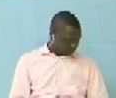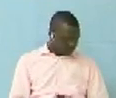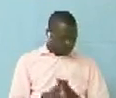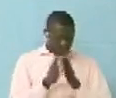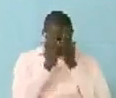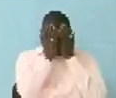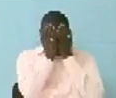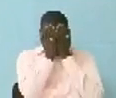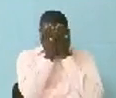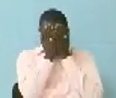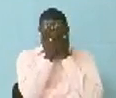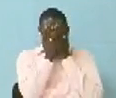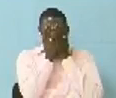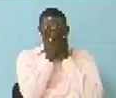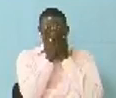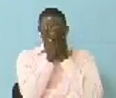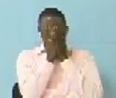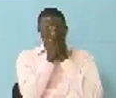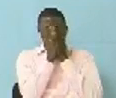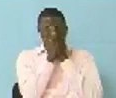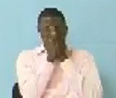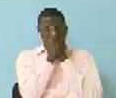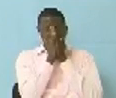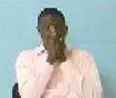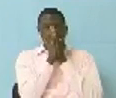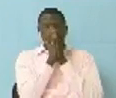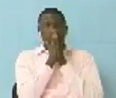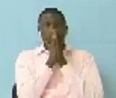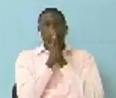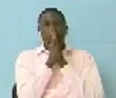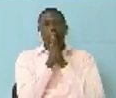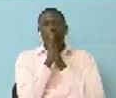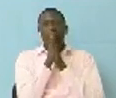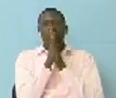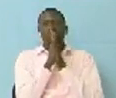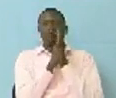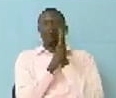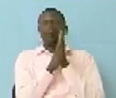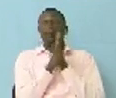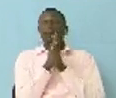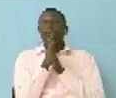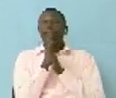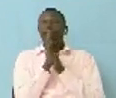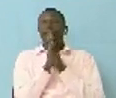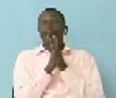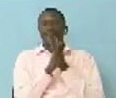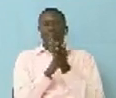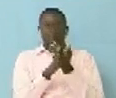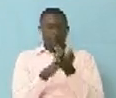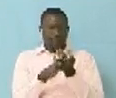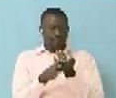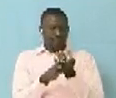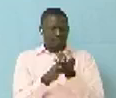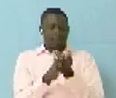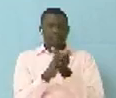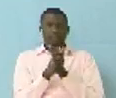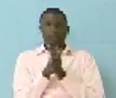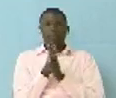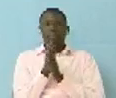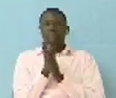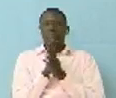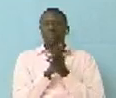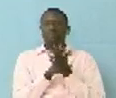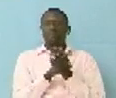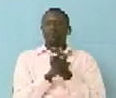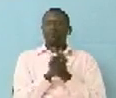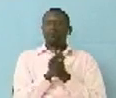and bitterness also, because I was unarmed. I I couldn't defend myself. I couldn't do